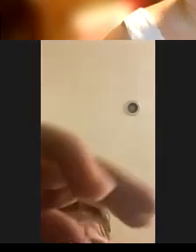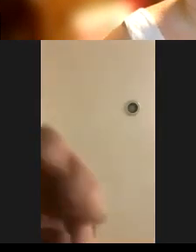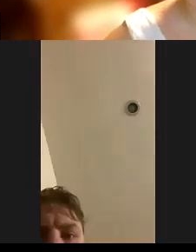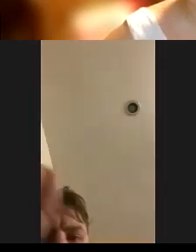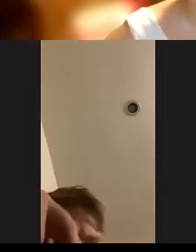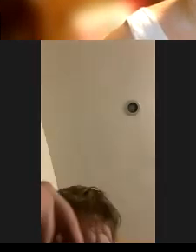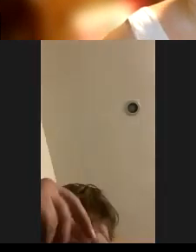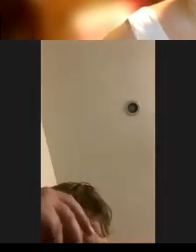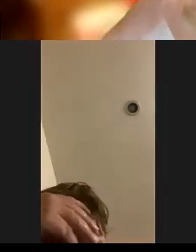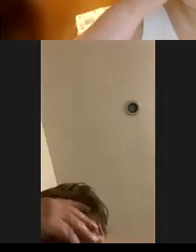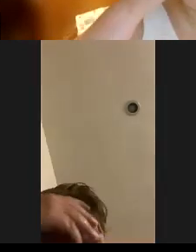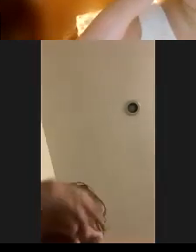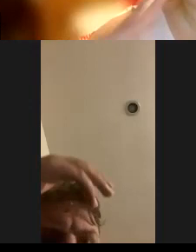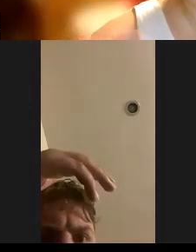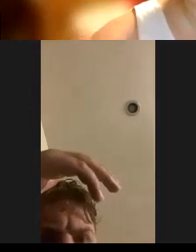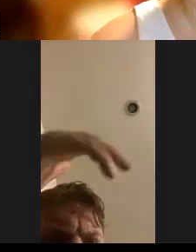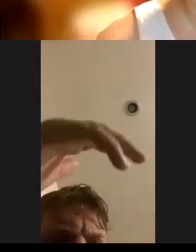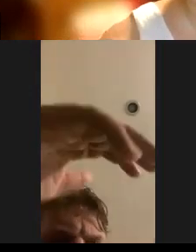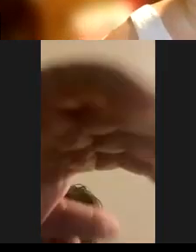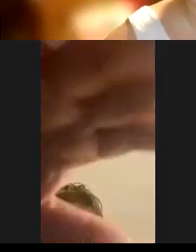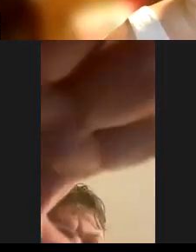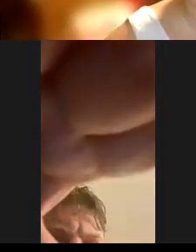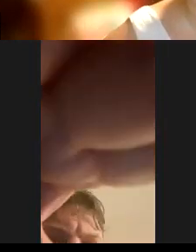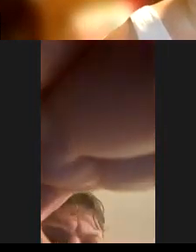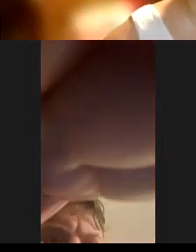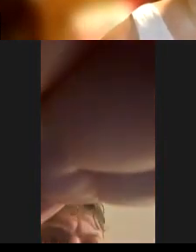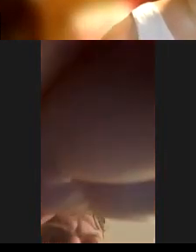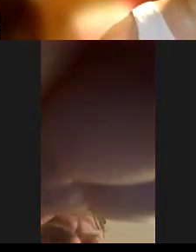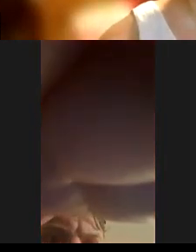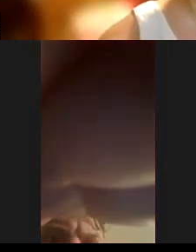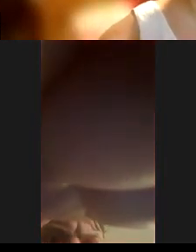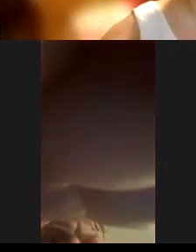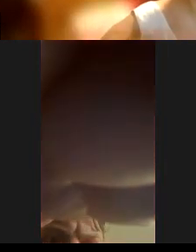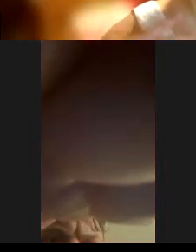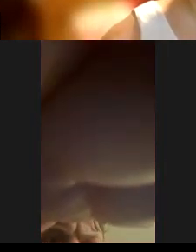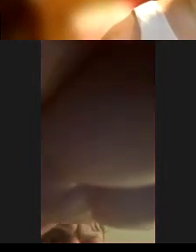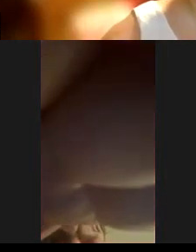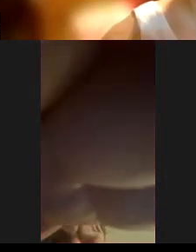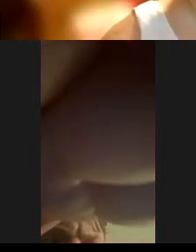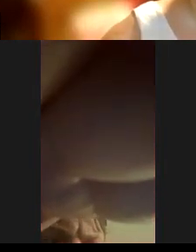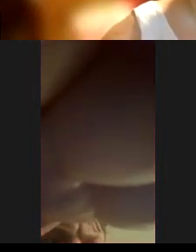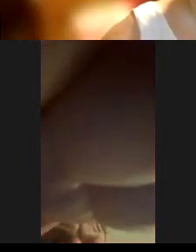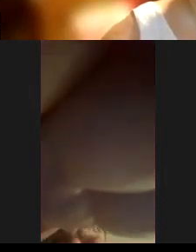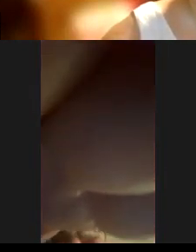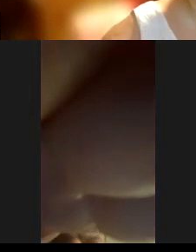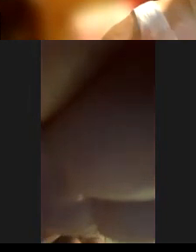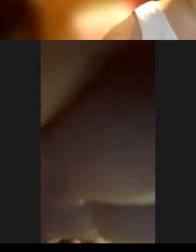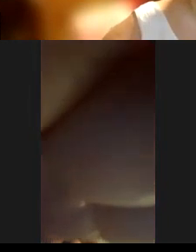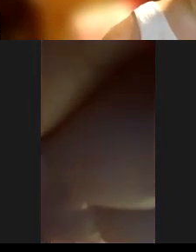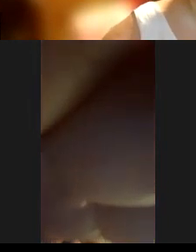treatment for a psychiatric diagnosis, and then like the more involved I got